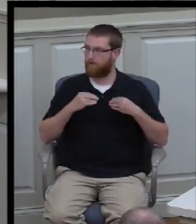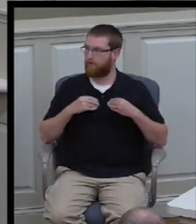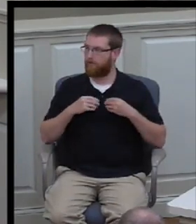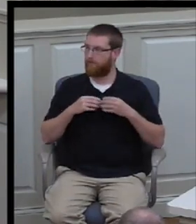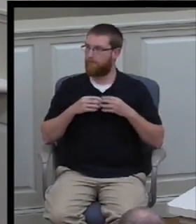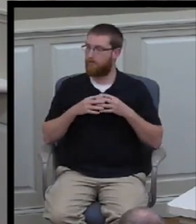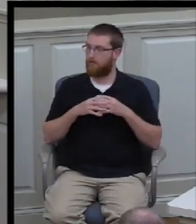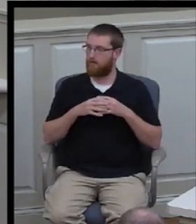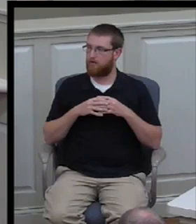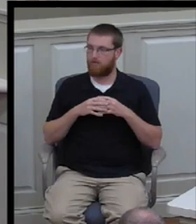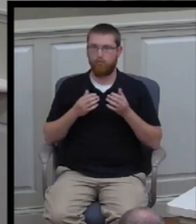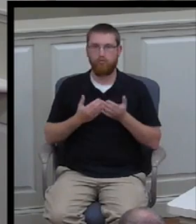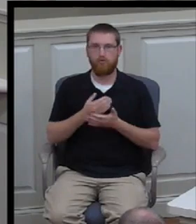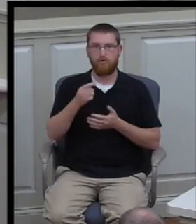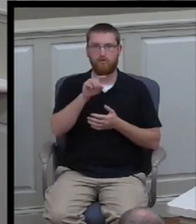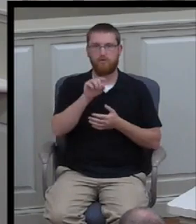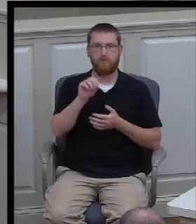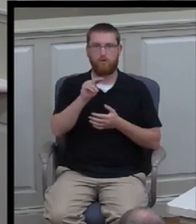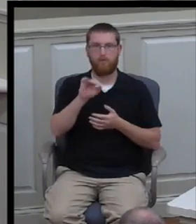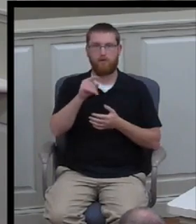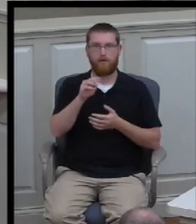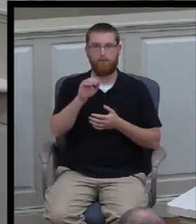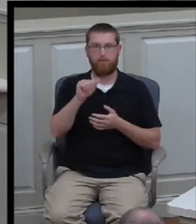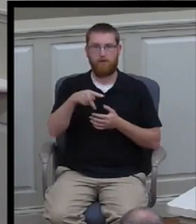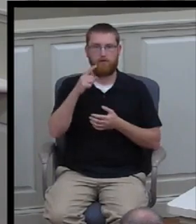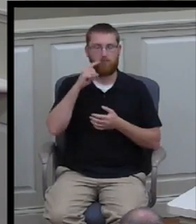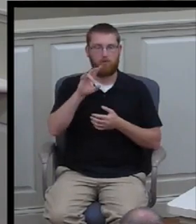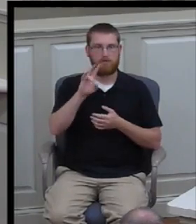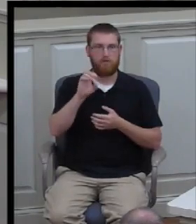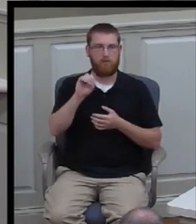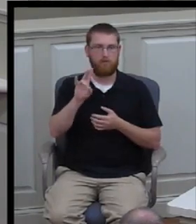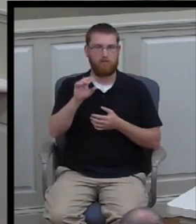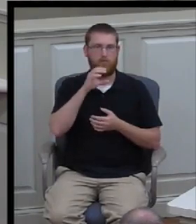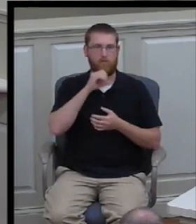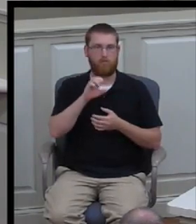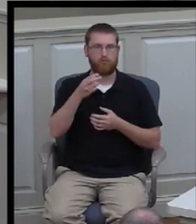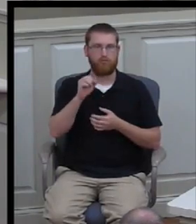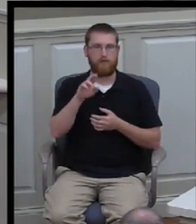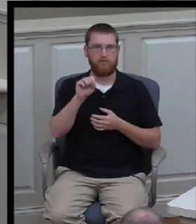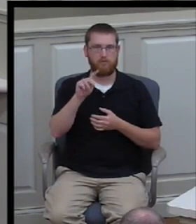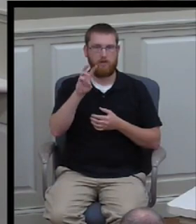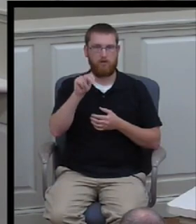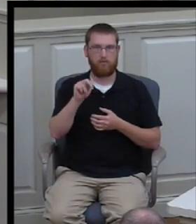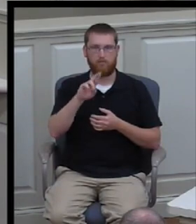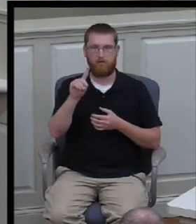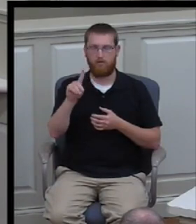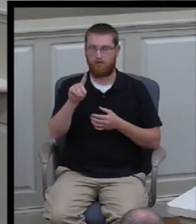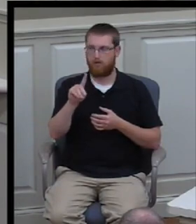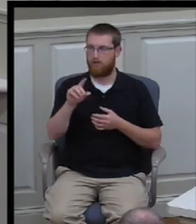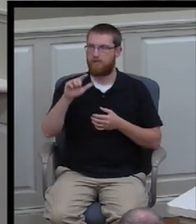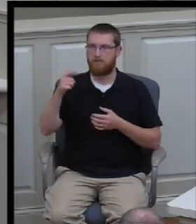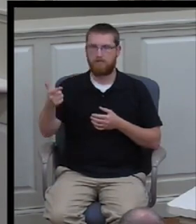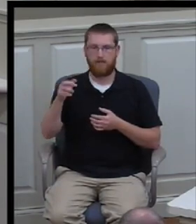the approved zoning map amendment at 707 Old Shakertown Road. Do I hear a second? Second. We have a motion